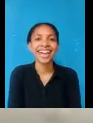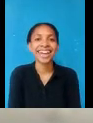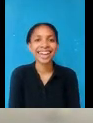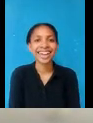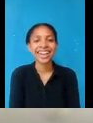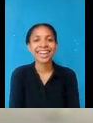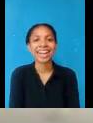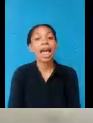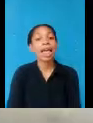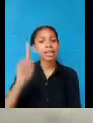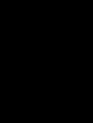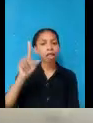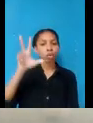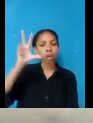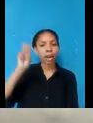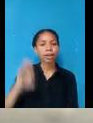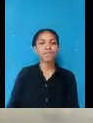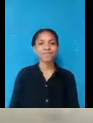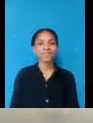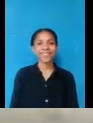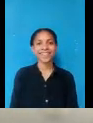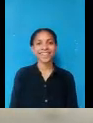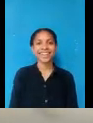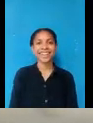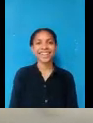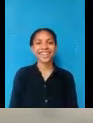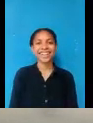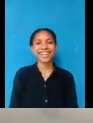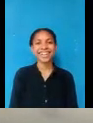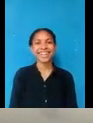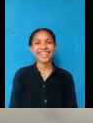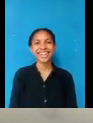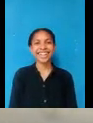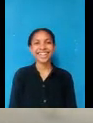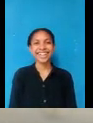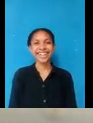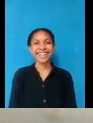Once again, 1, 2, 3, smile.